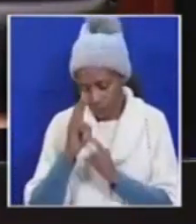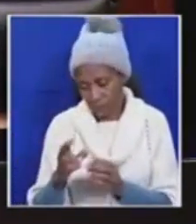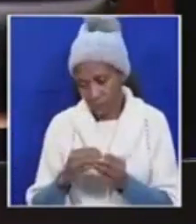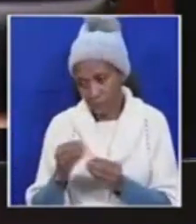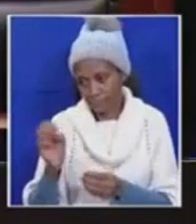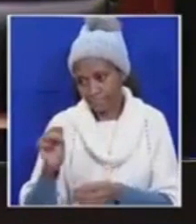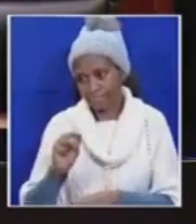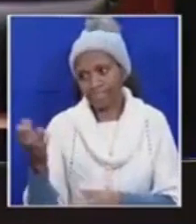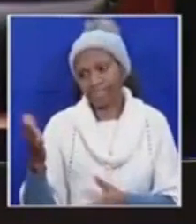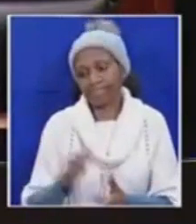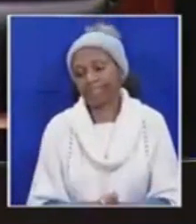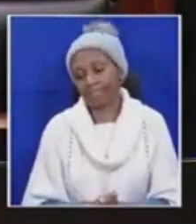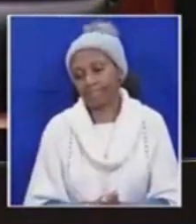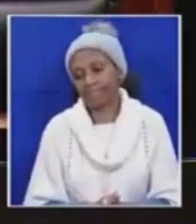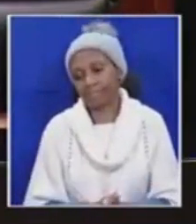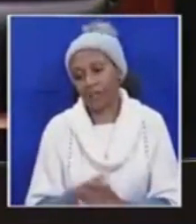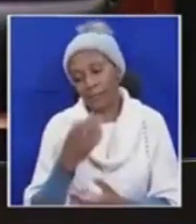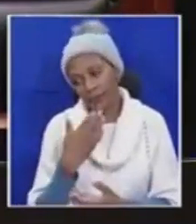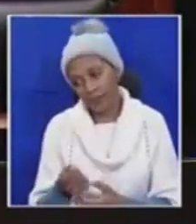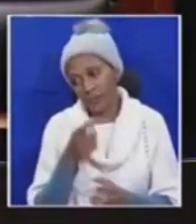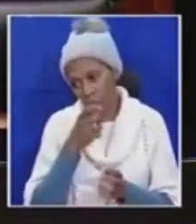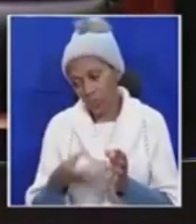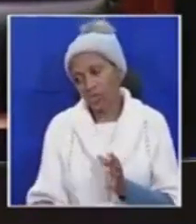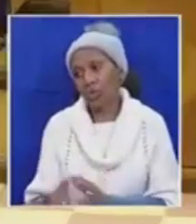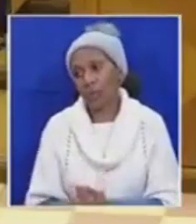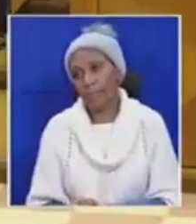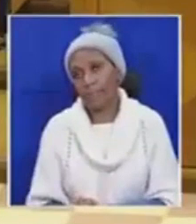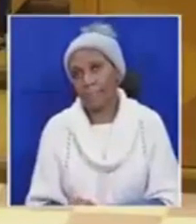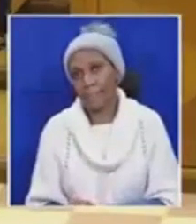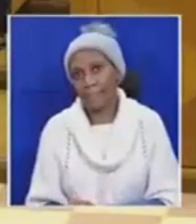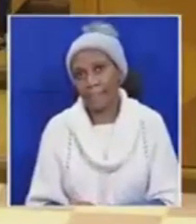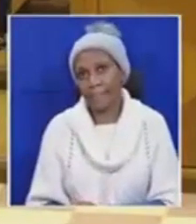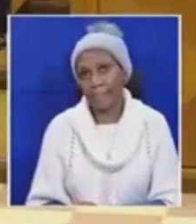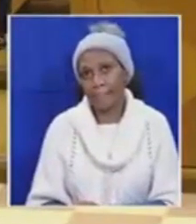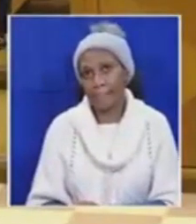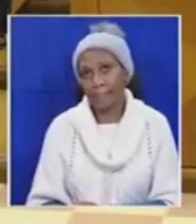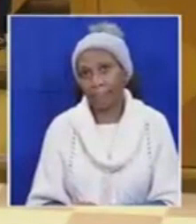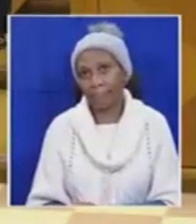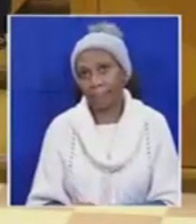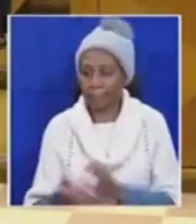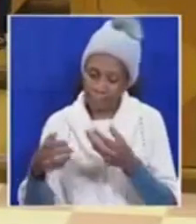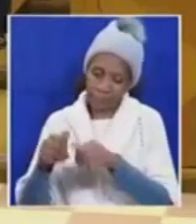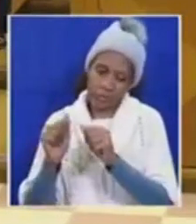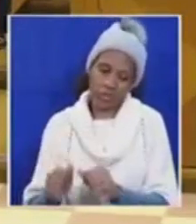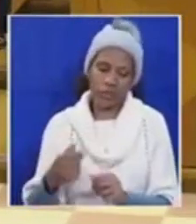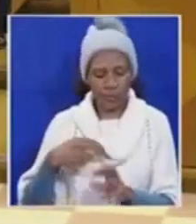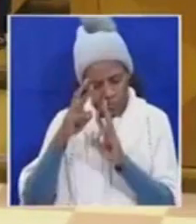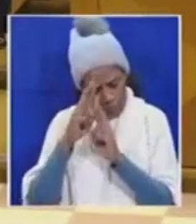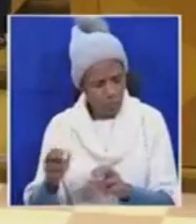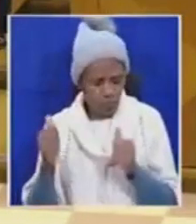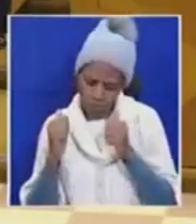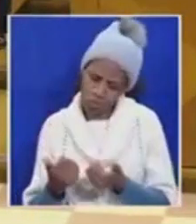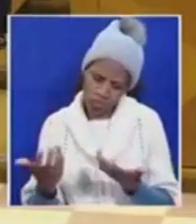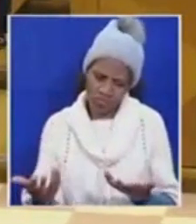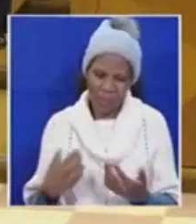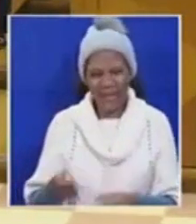Steenhuisen. Can you please withdraw unconditionally? House Chairperson, with respect, I cannot withdraw